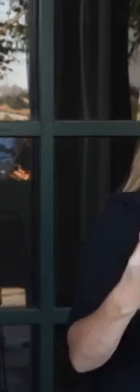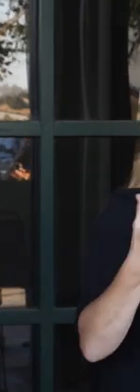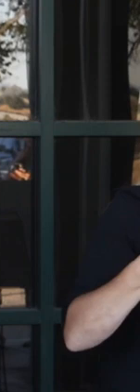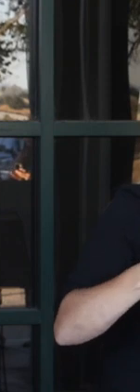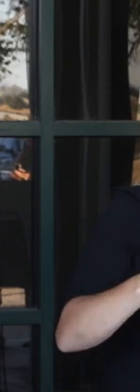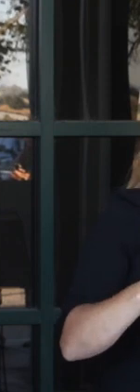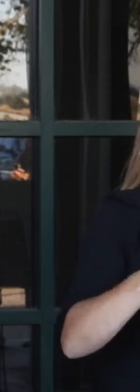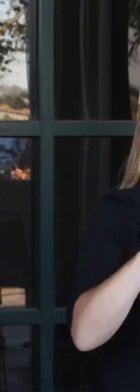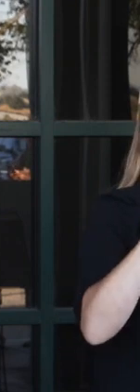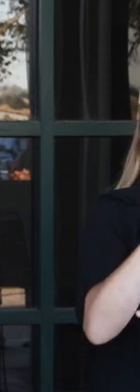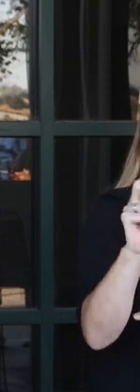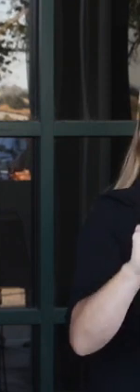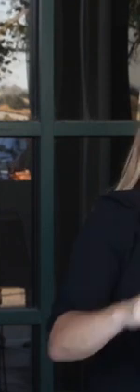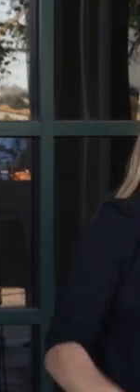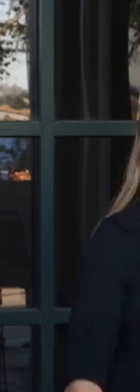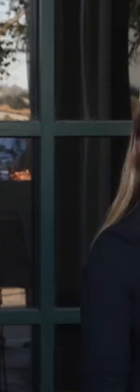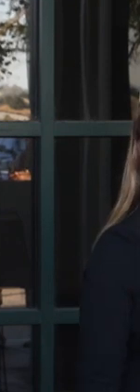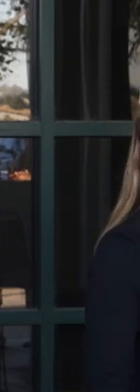Both of those